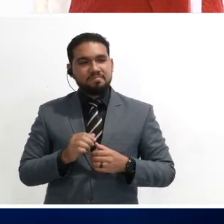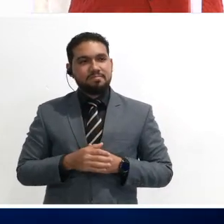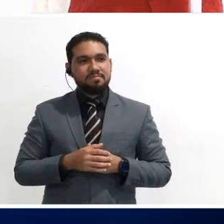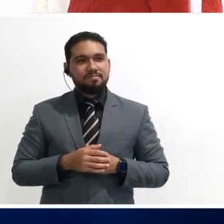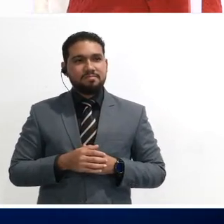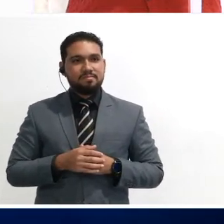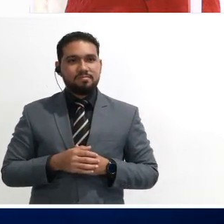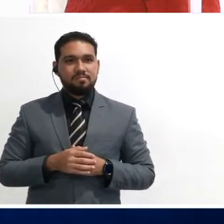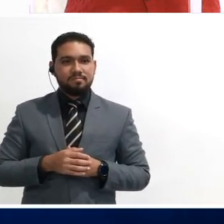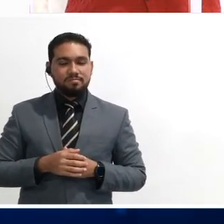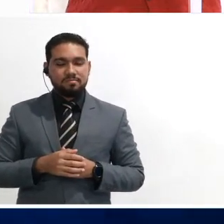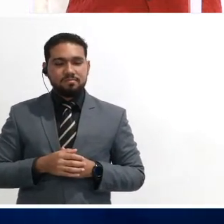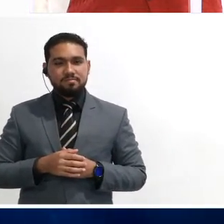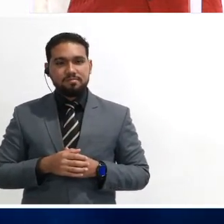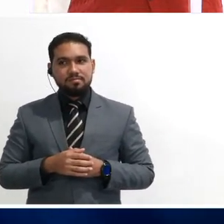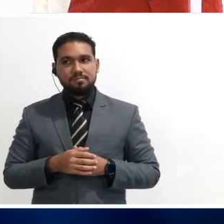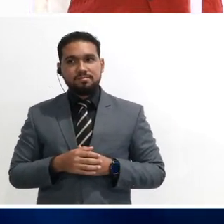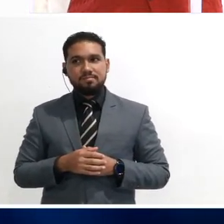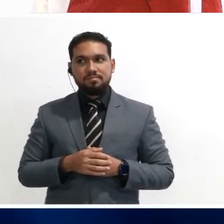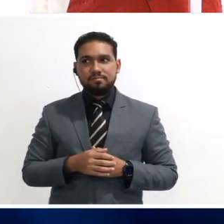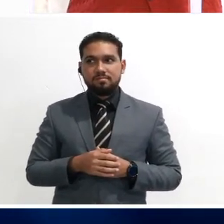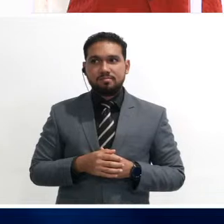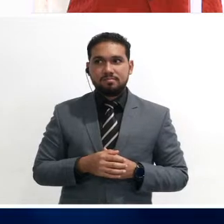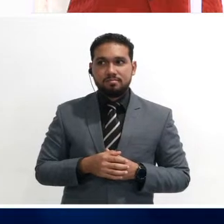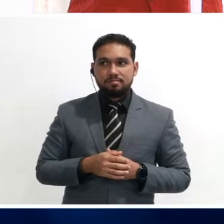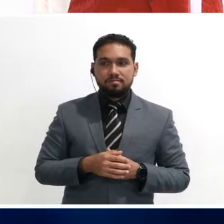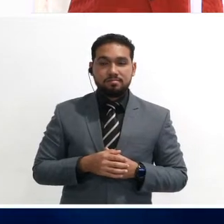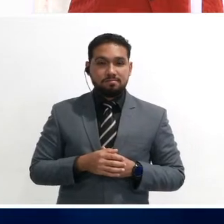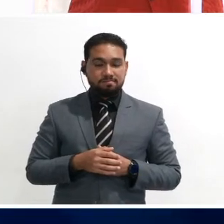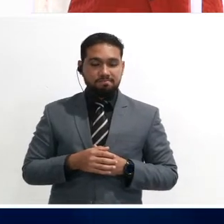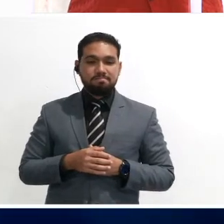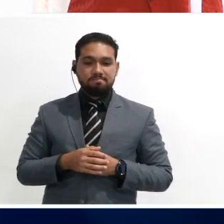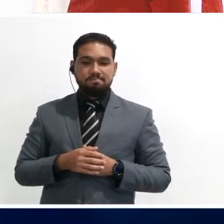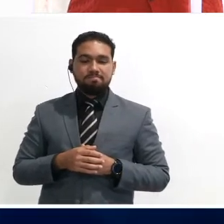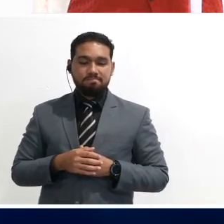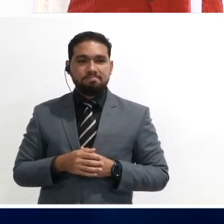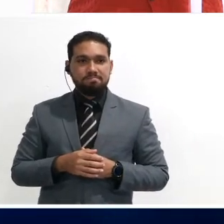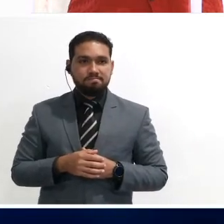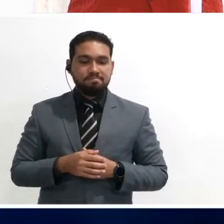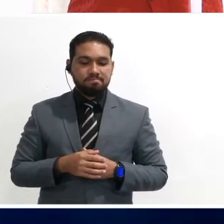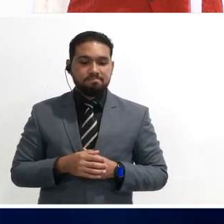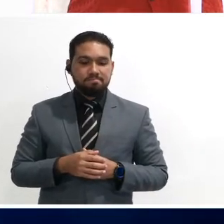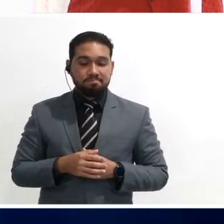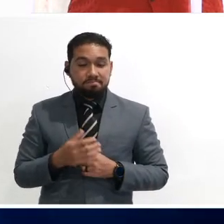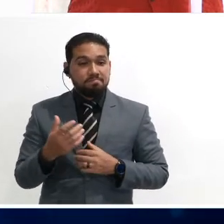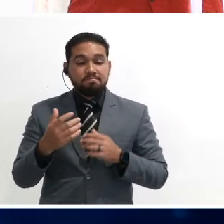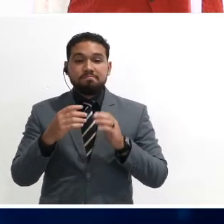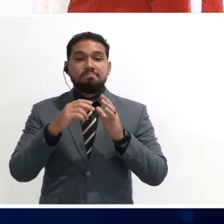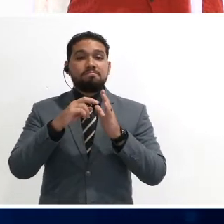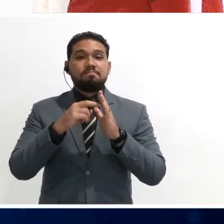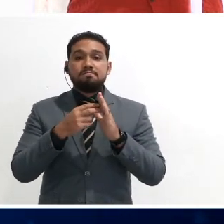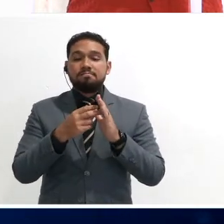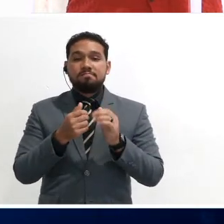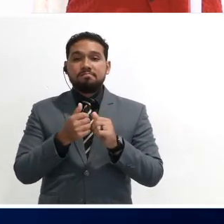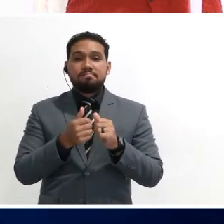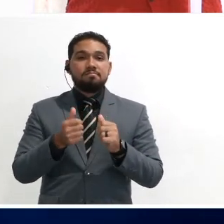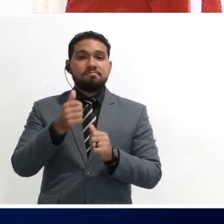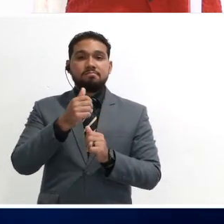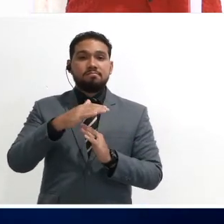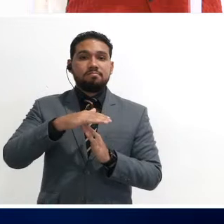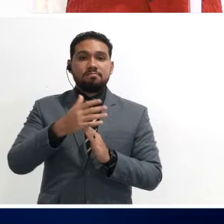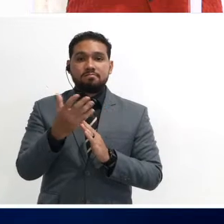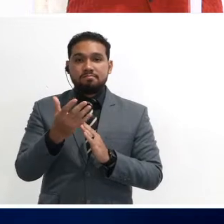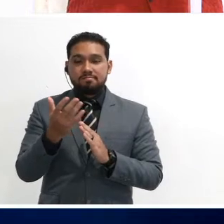So the big concept, again, use the package as a source for integration rather than just